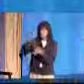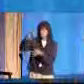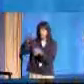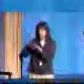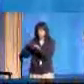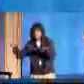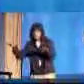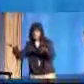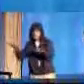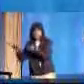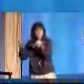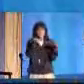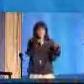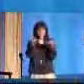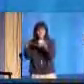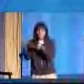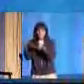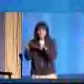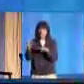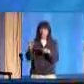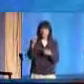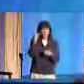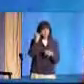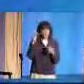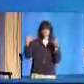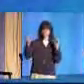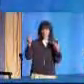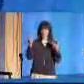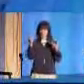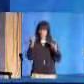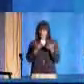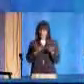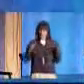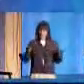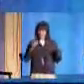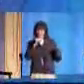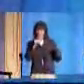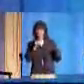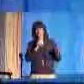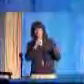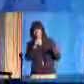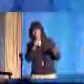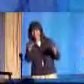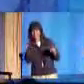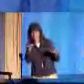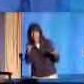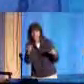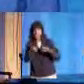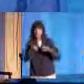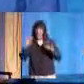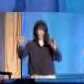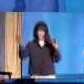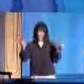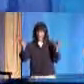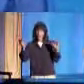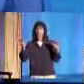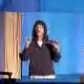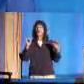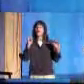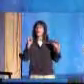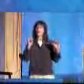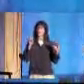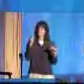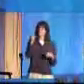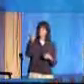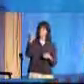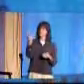know, that can happen when you compare two things that are not exactly similar. Suddenly, new life can be birthed through the